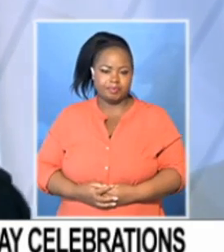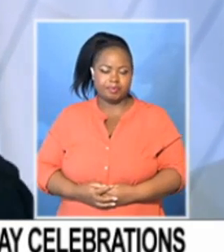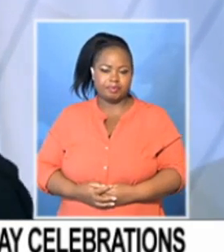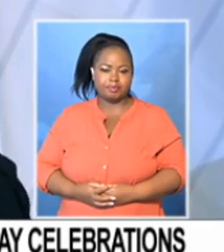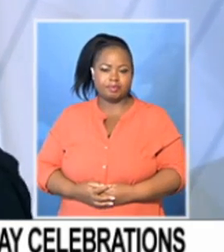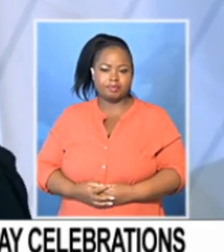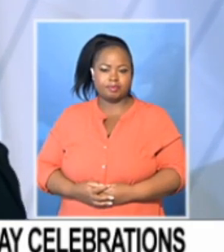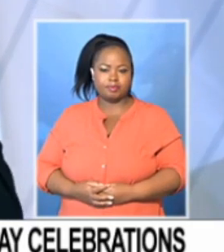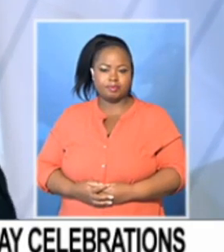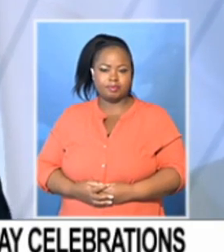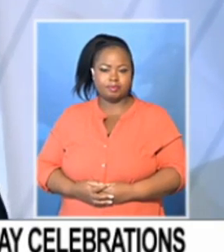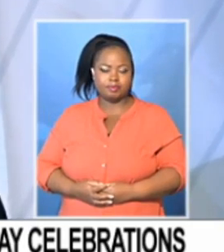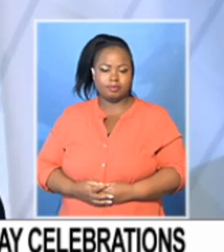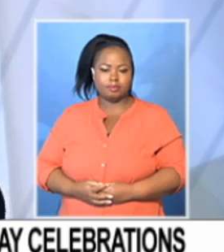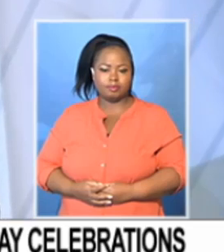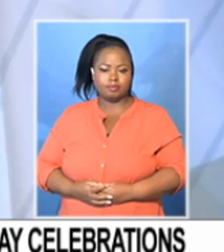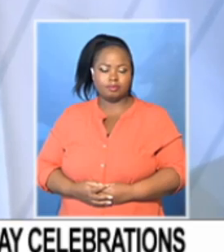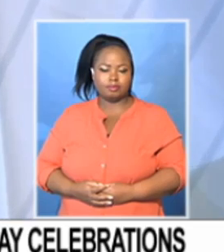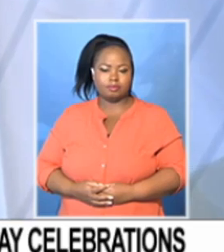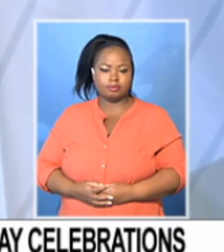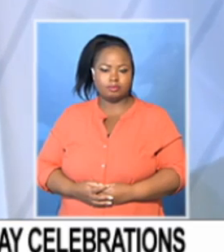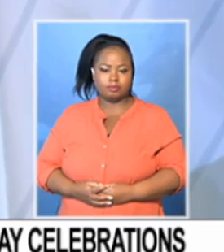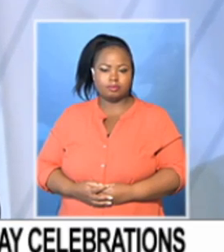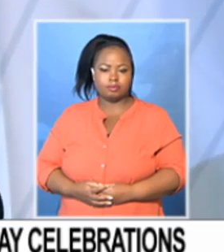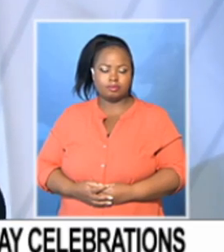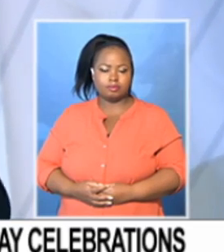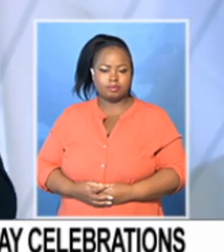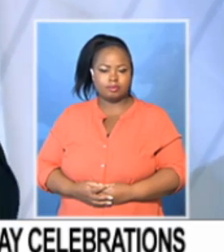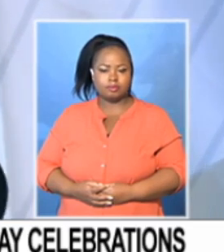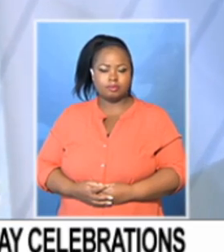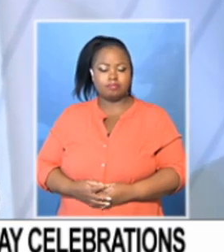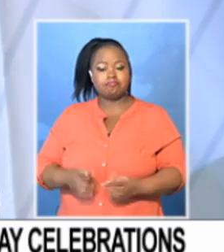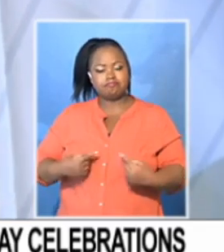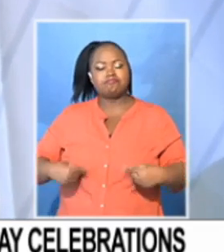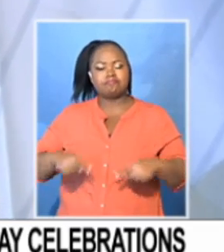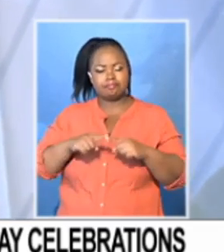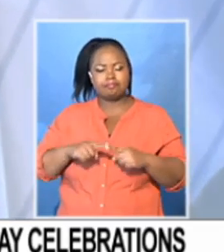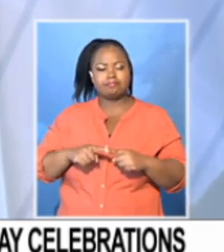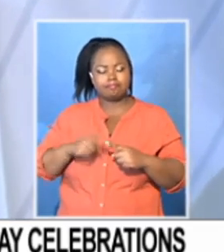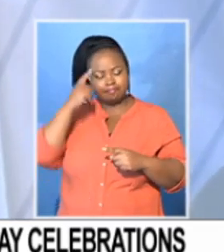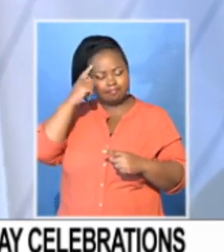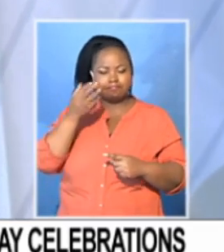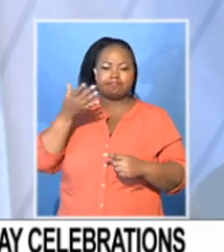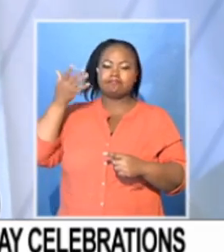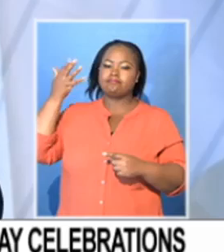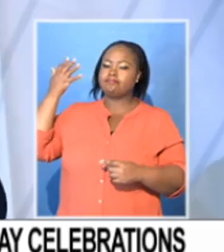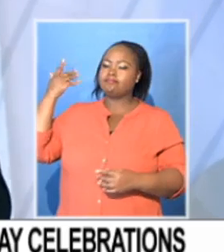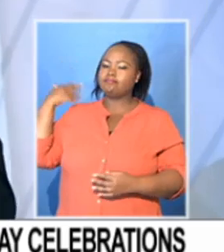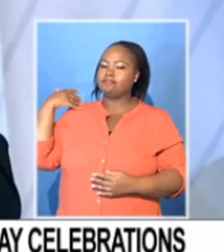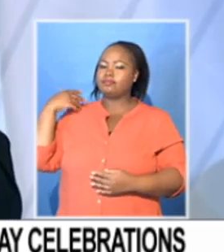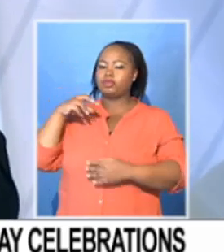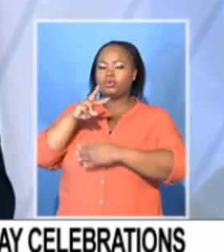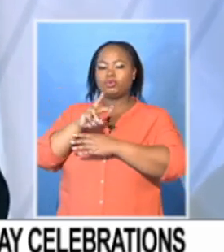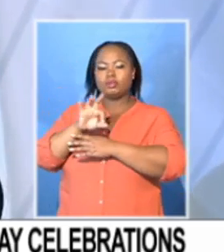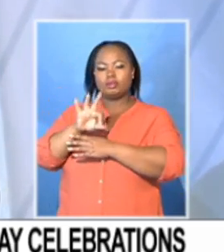When we look back at the road traveled in the past